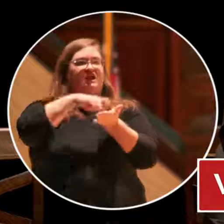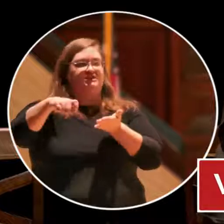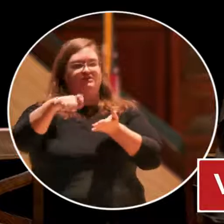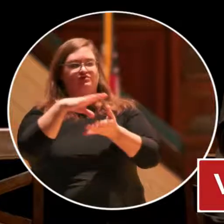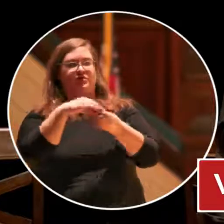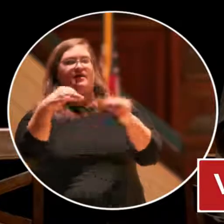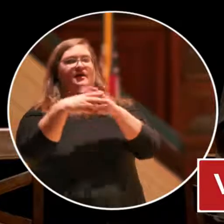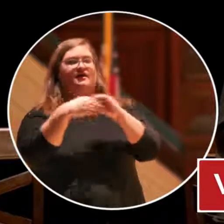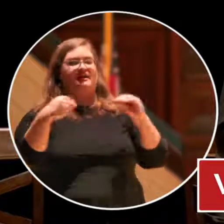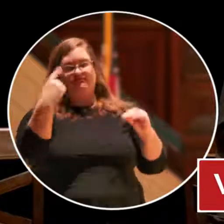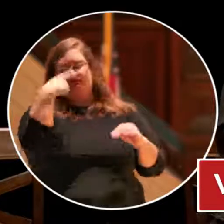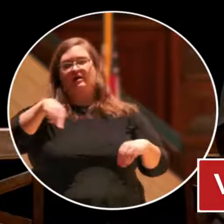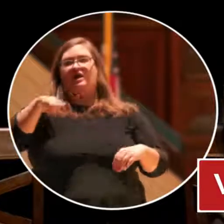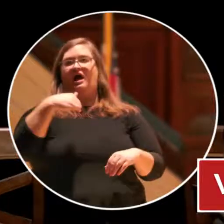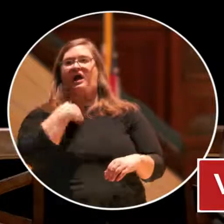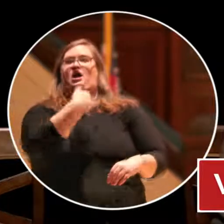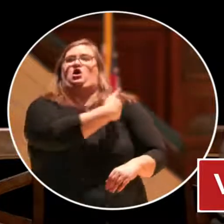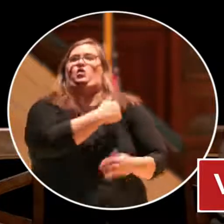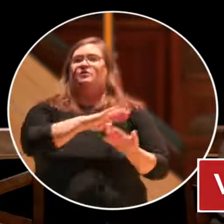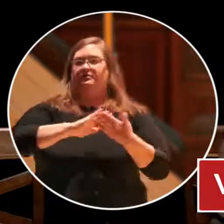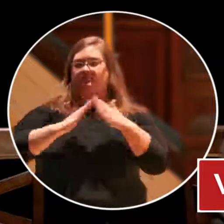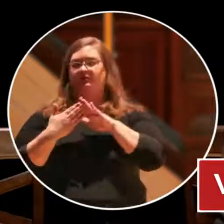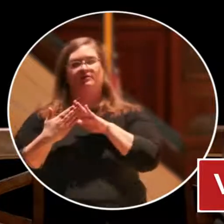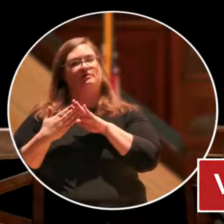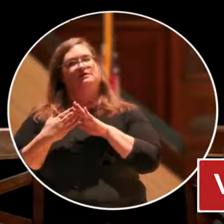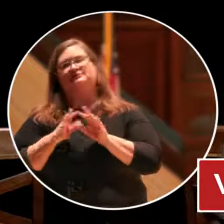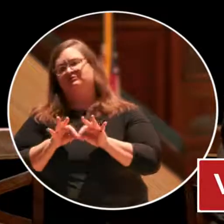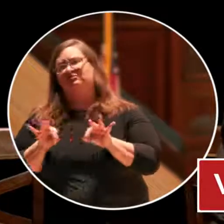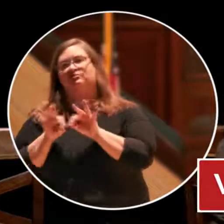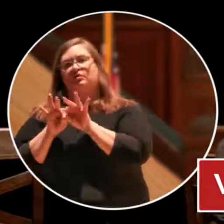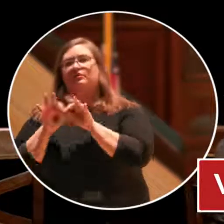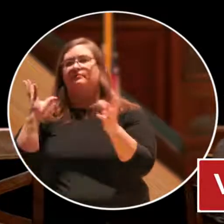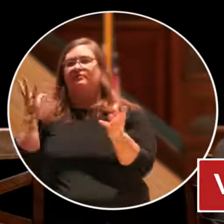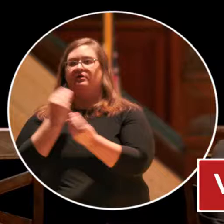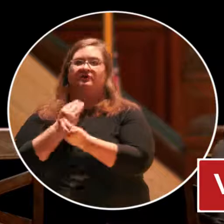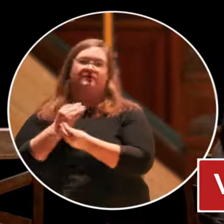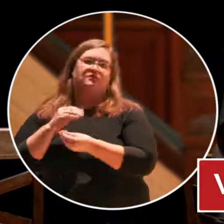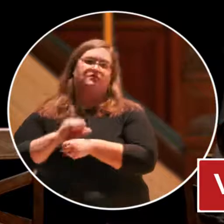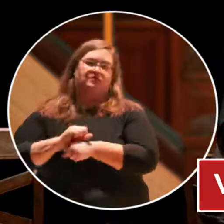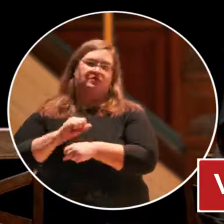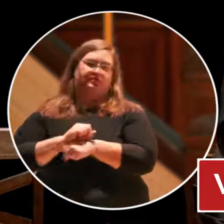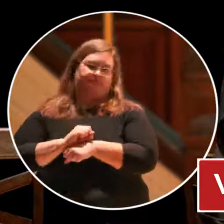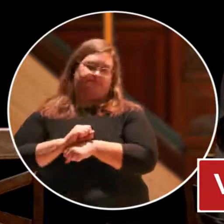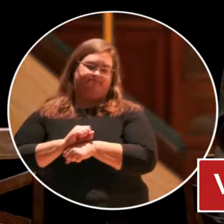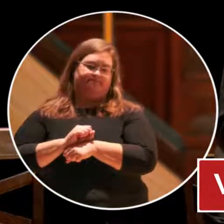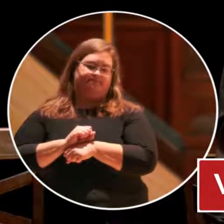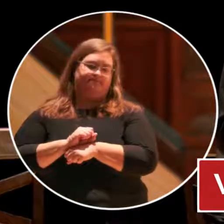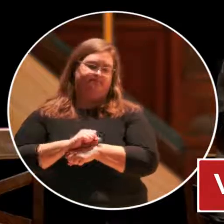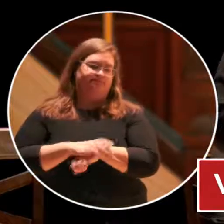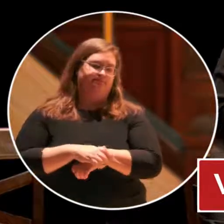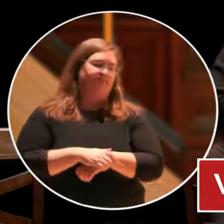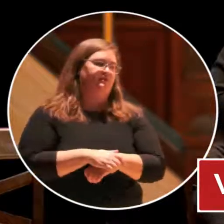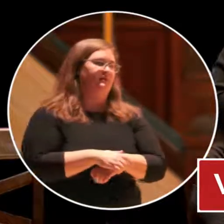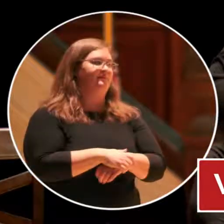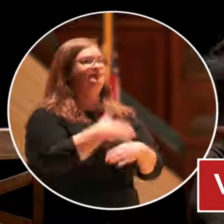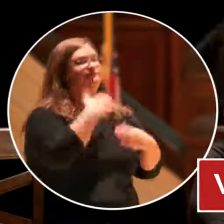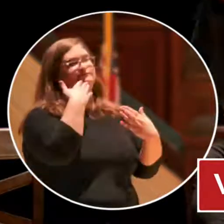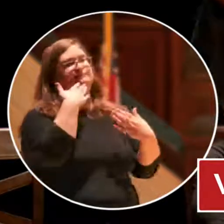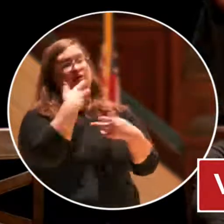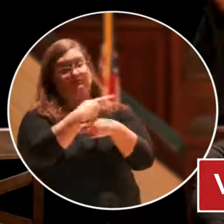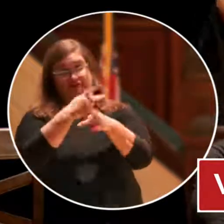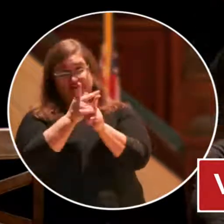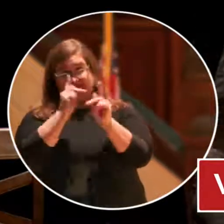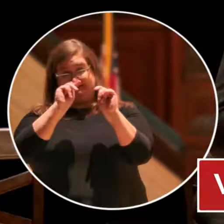is amazing, important, beautiful work, as we've heard from the stories tonight. To the production